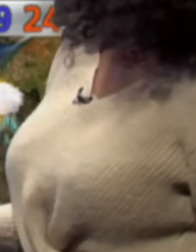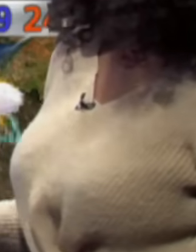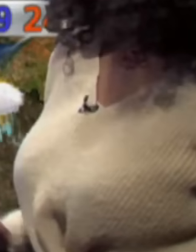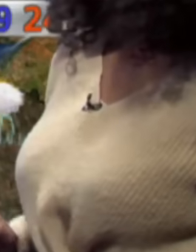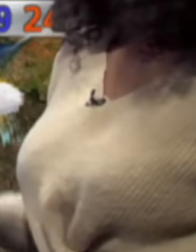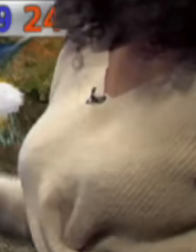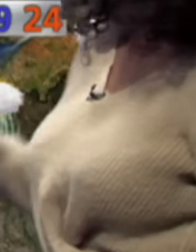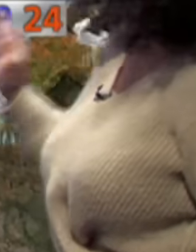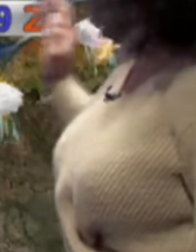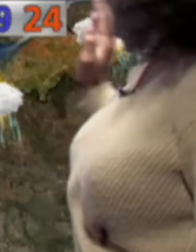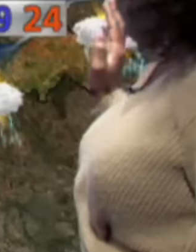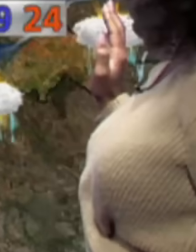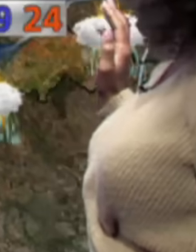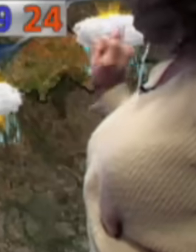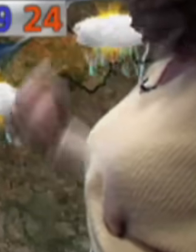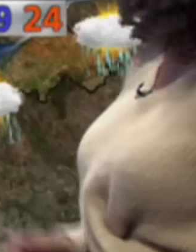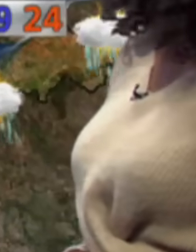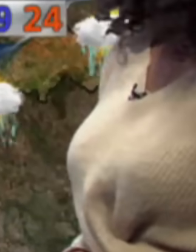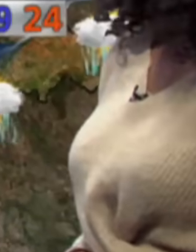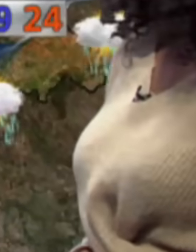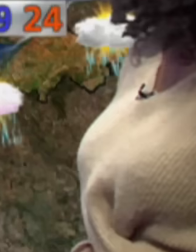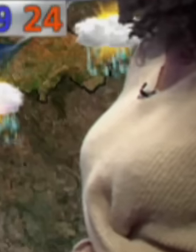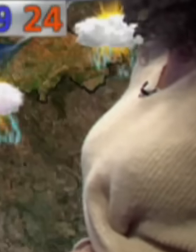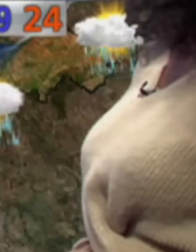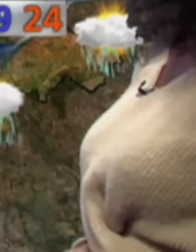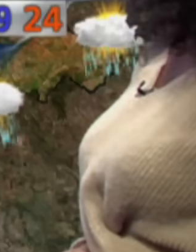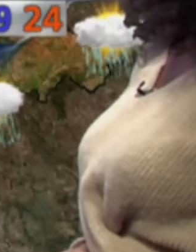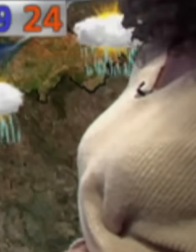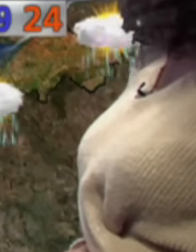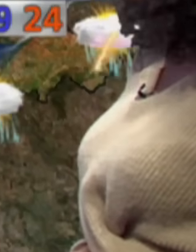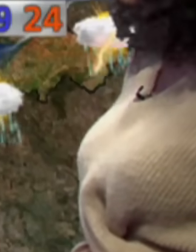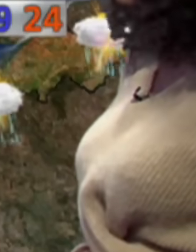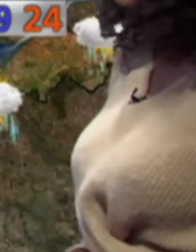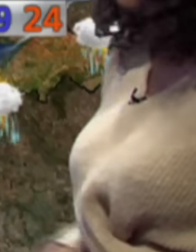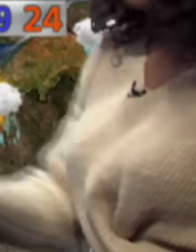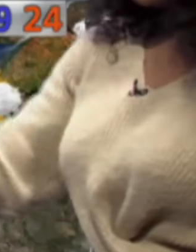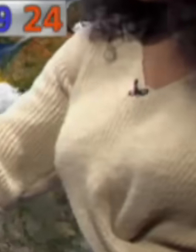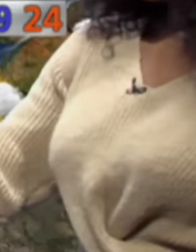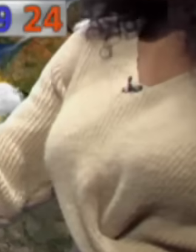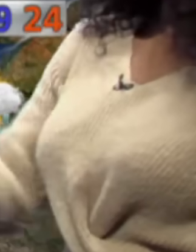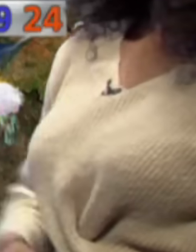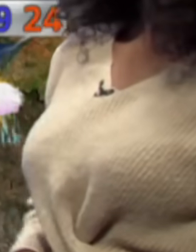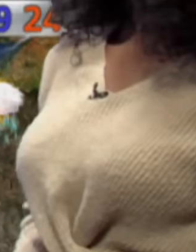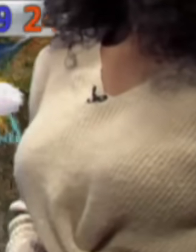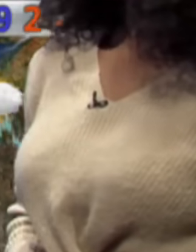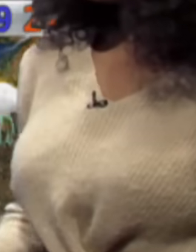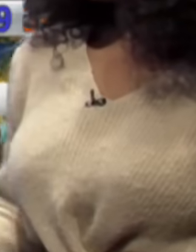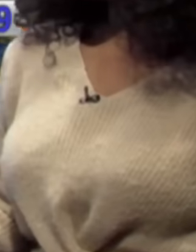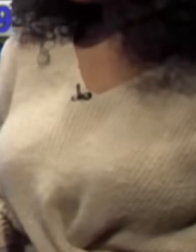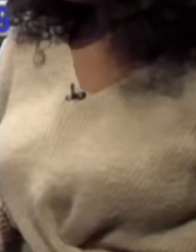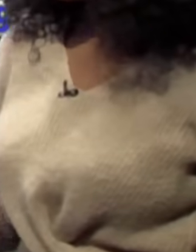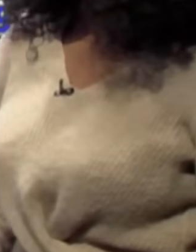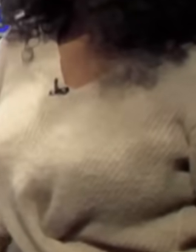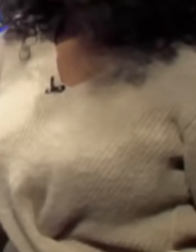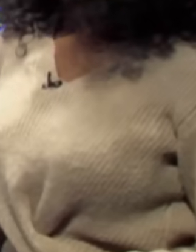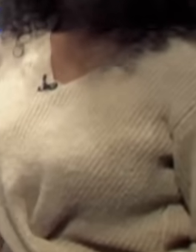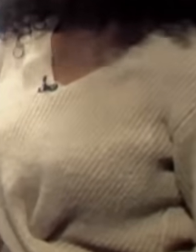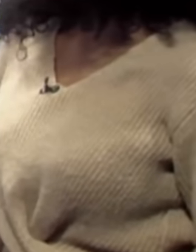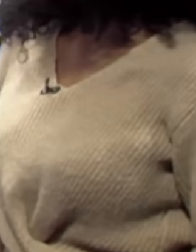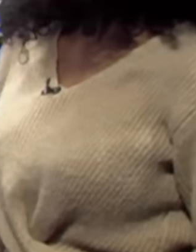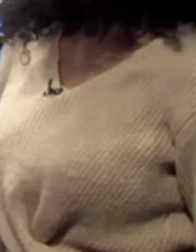go tla nna le gone go nna le pula, Potchefstroom ka digata di le 9 go ya go di le 24, Wolmaranstad ka digata di le 11